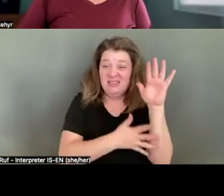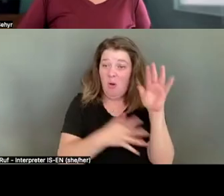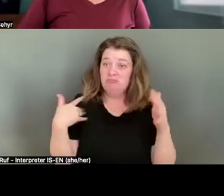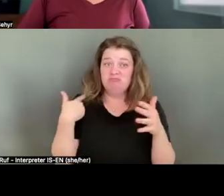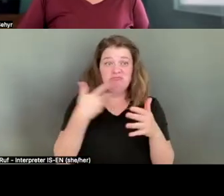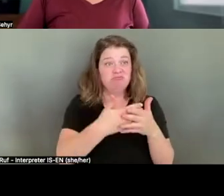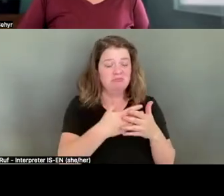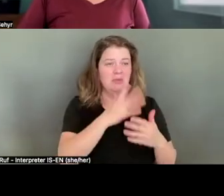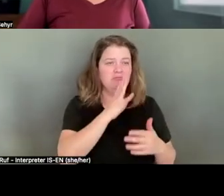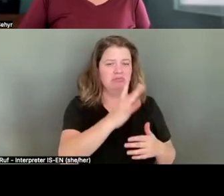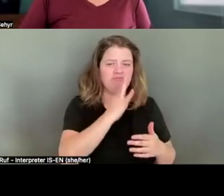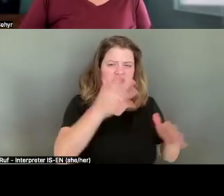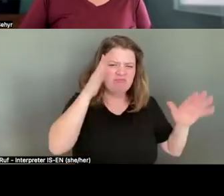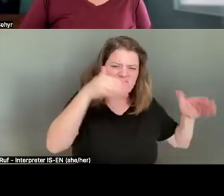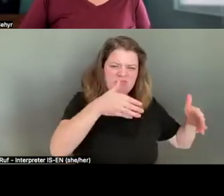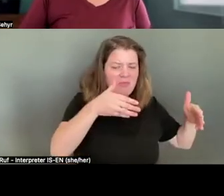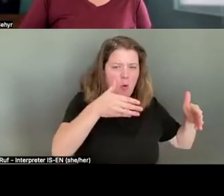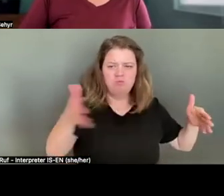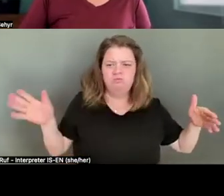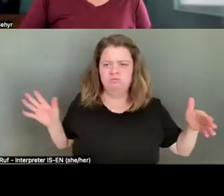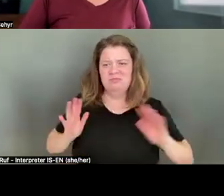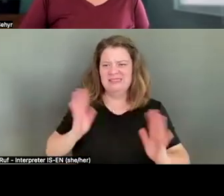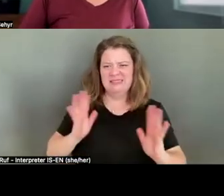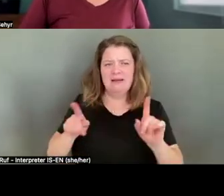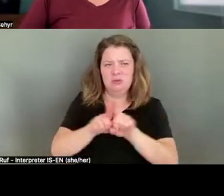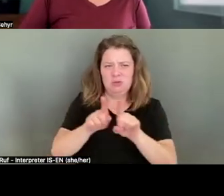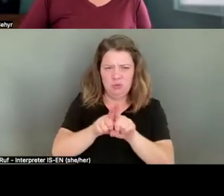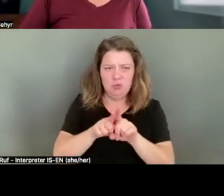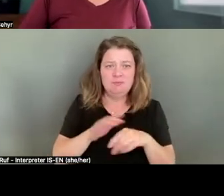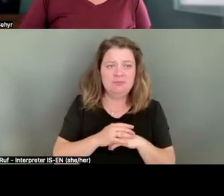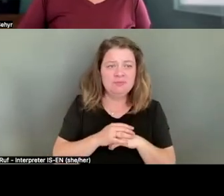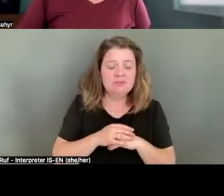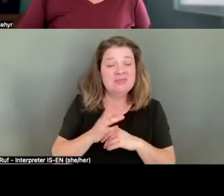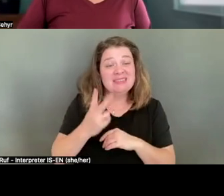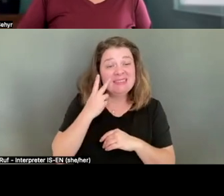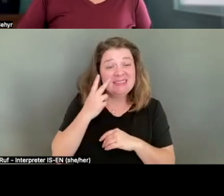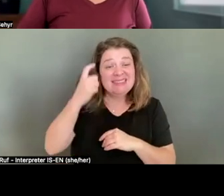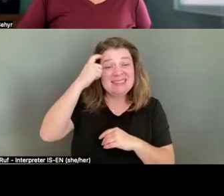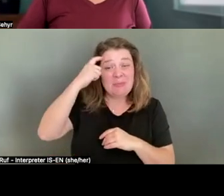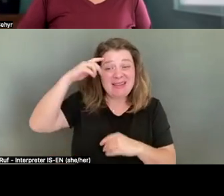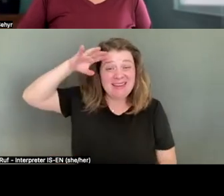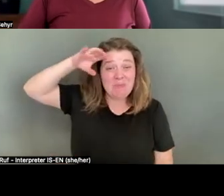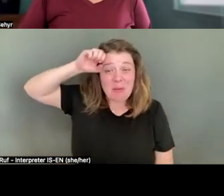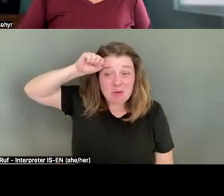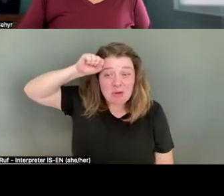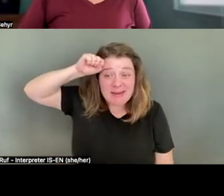highlight the need for modality-sensitive theories of semantic memory, and